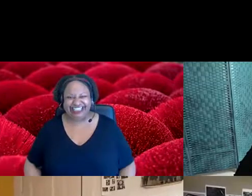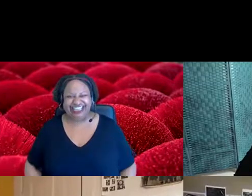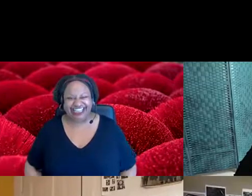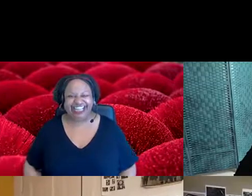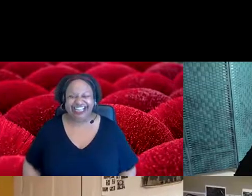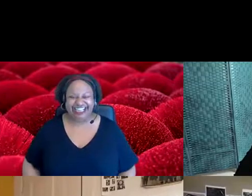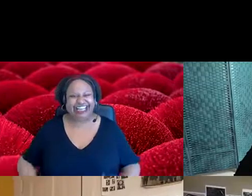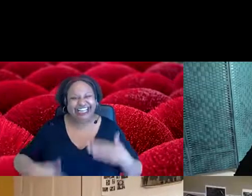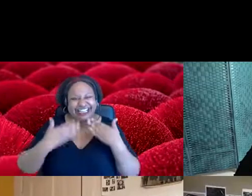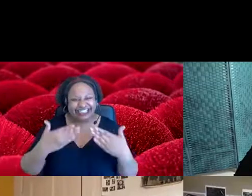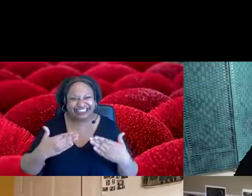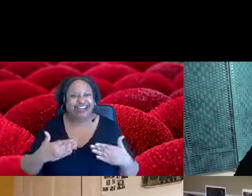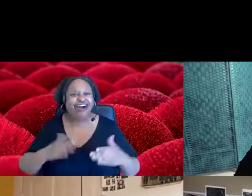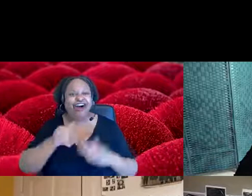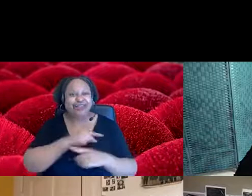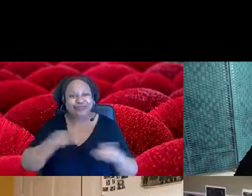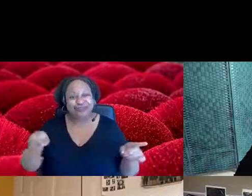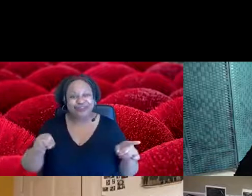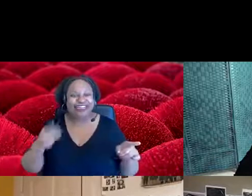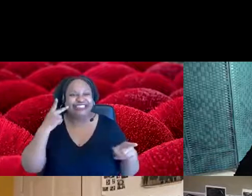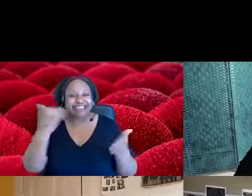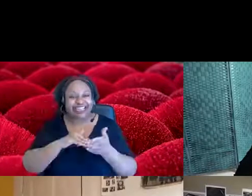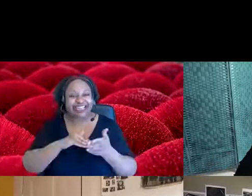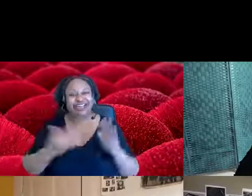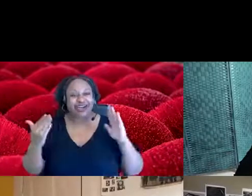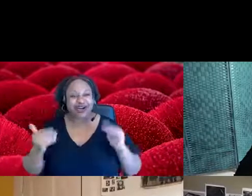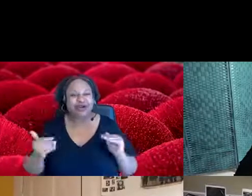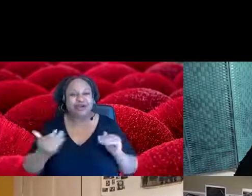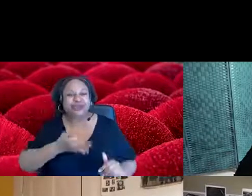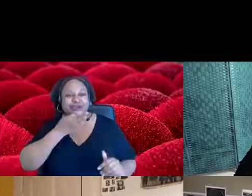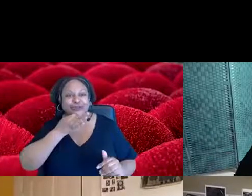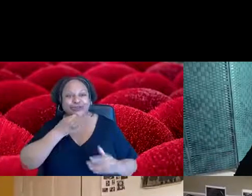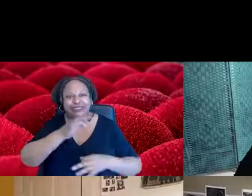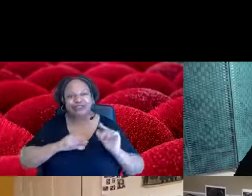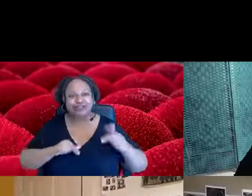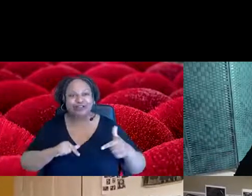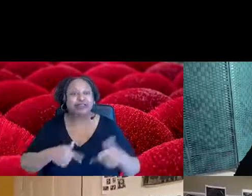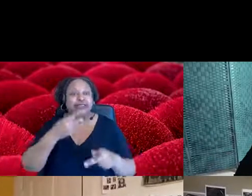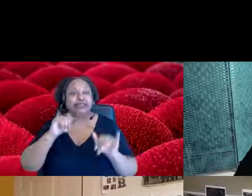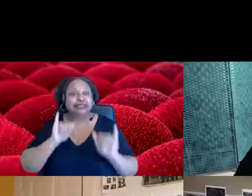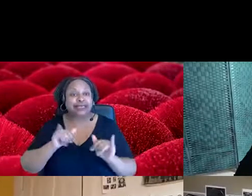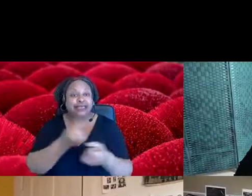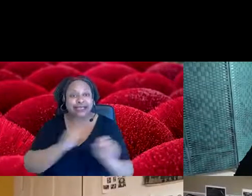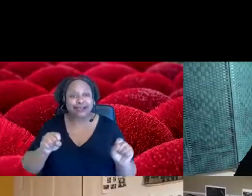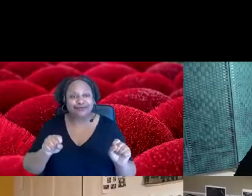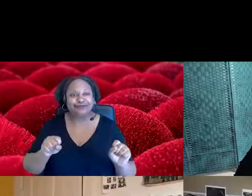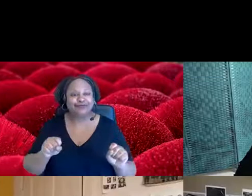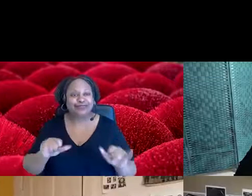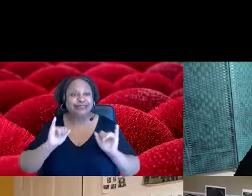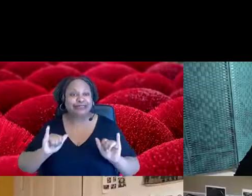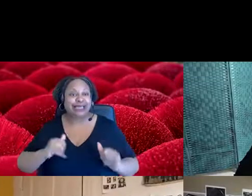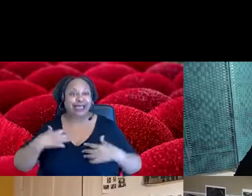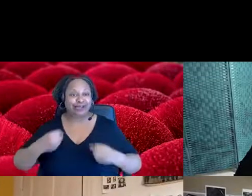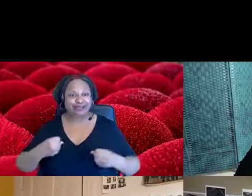Thanks. And all of you, we'll see you again, hopefully sooner rather than later. Stay safe, stay